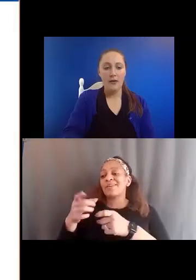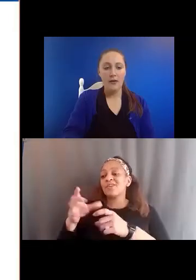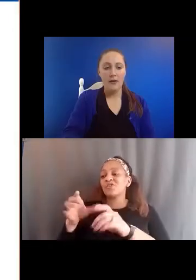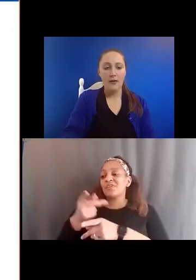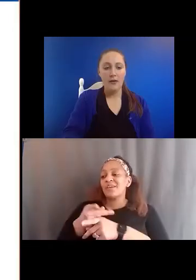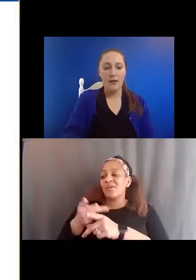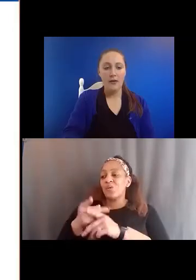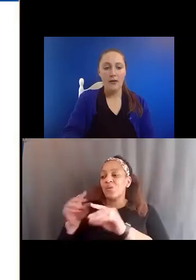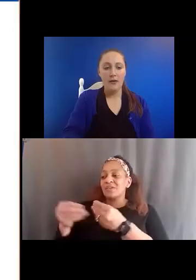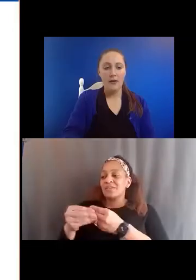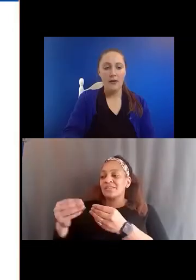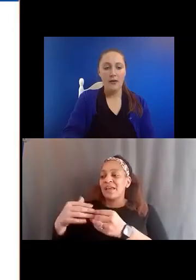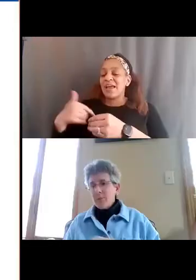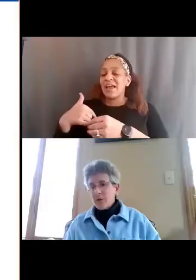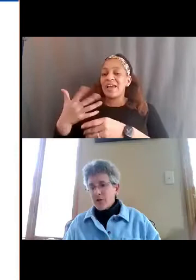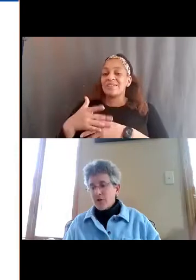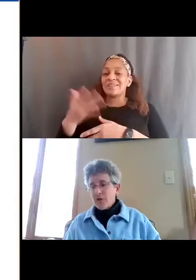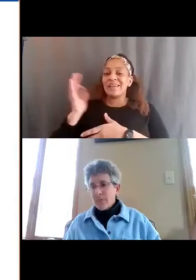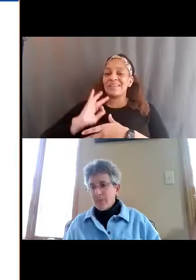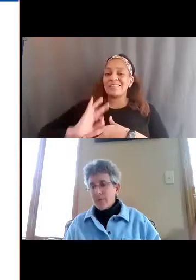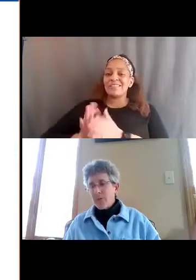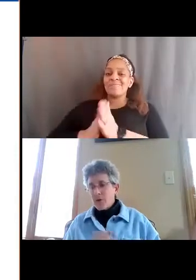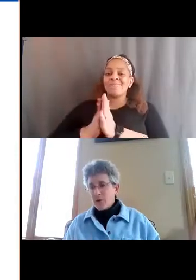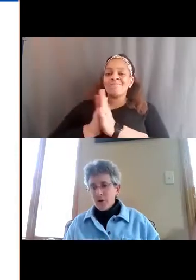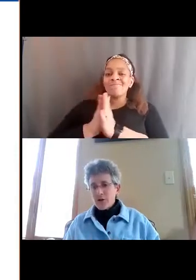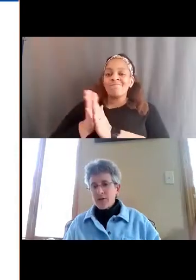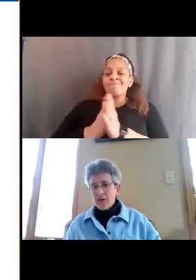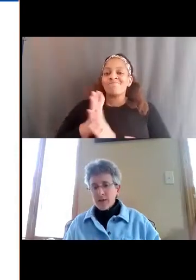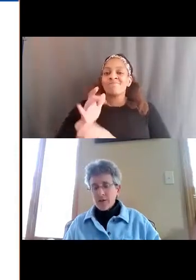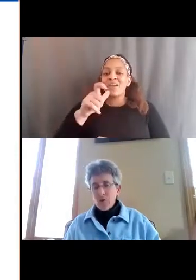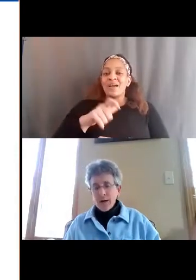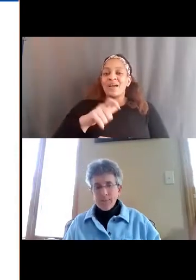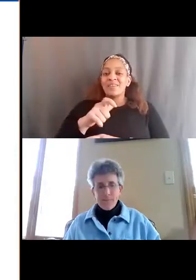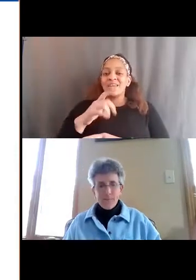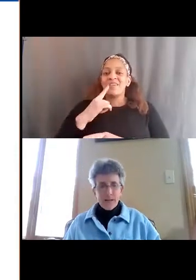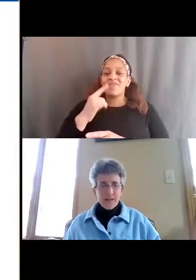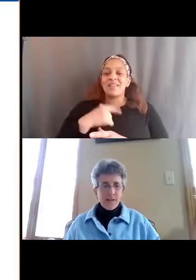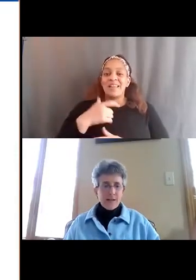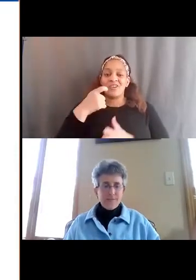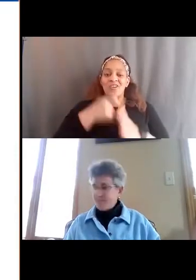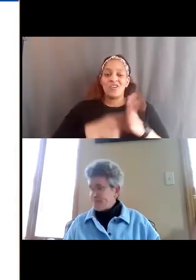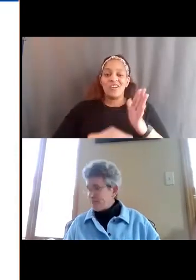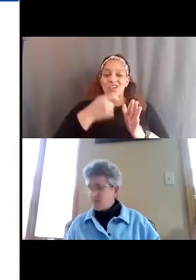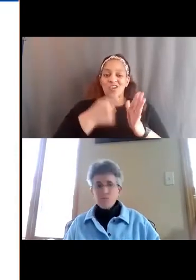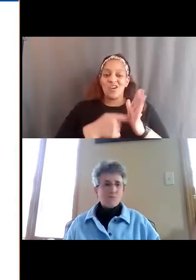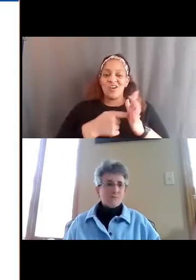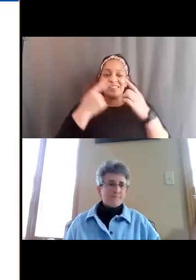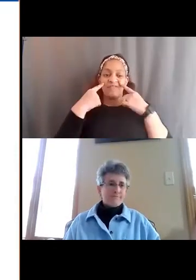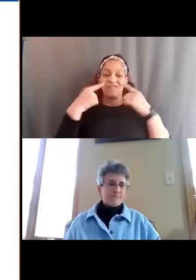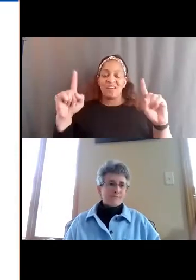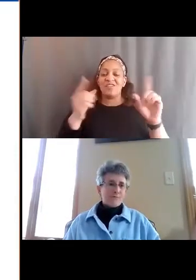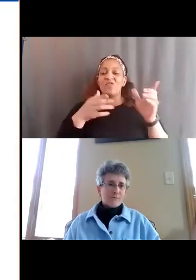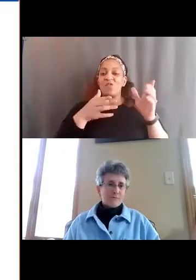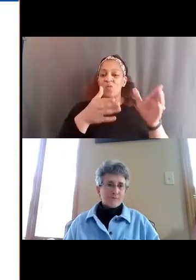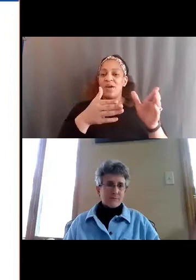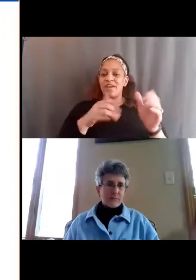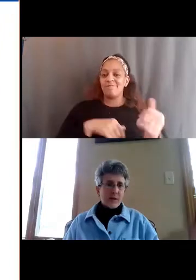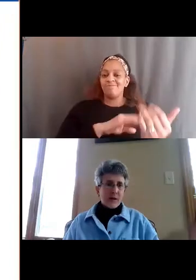and really a need to be able to serve people in the most cost-effective way. Next slide.